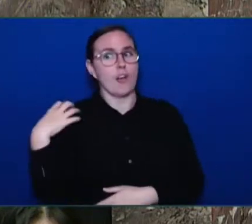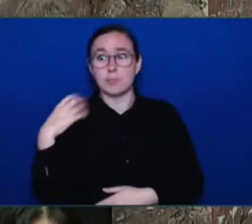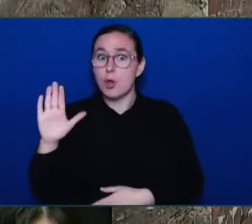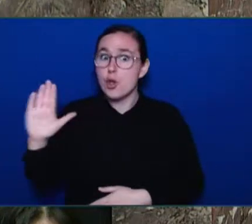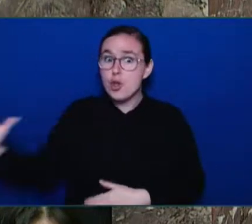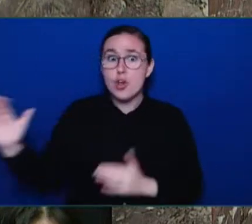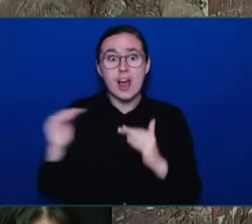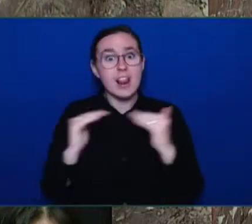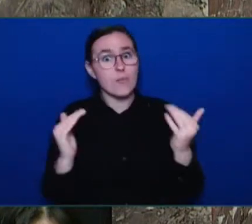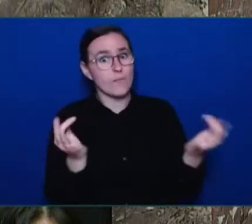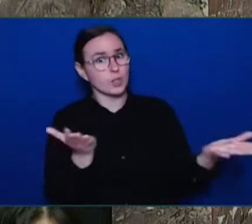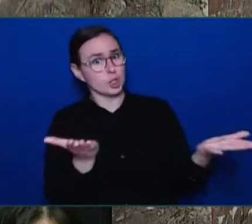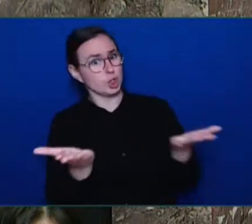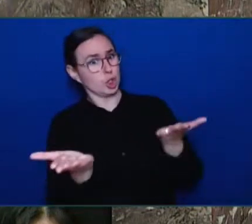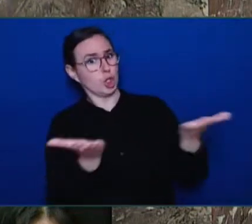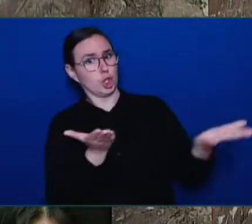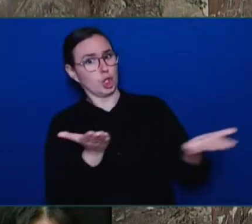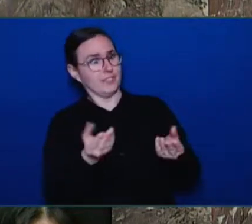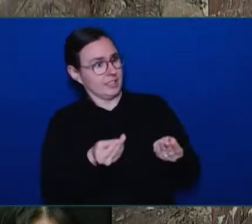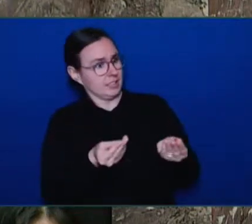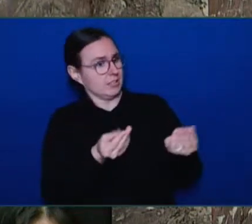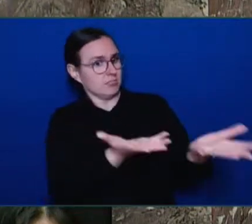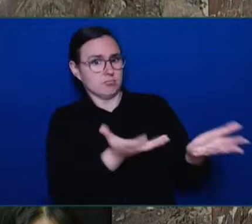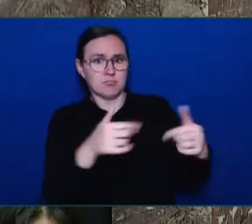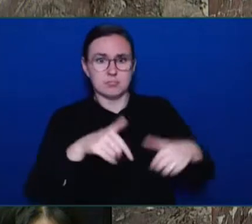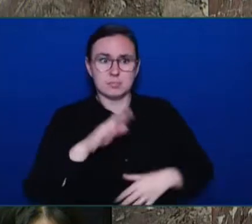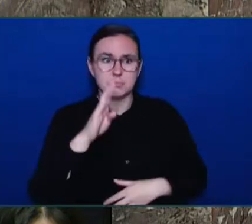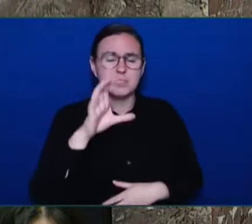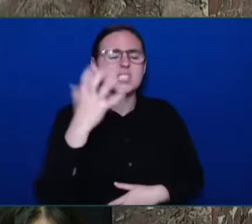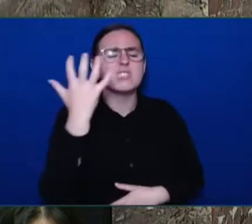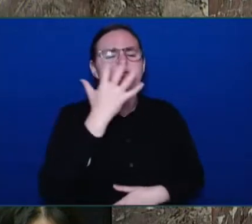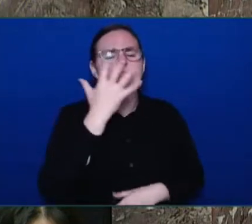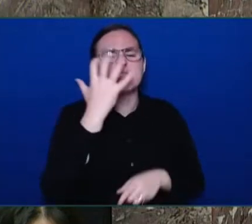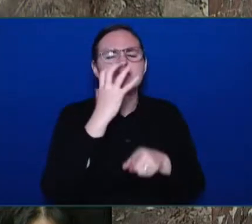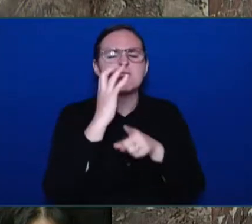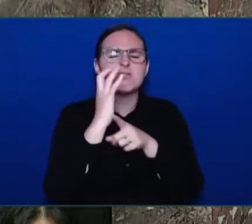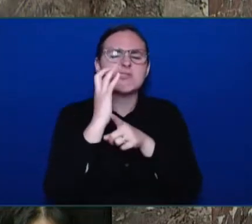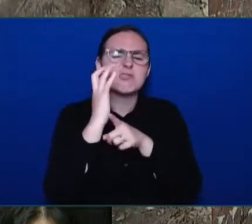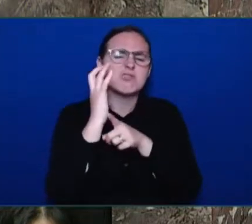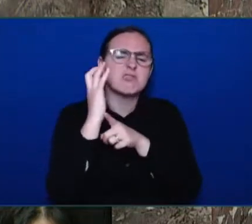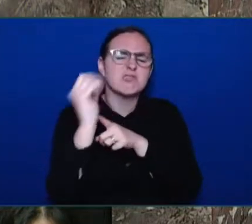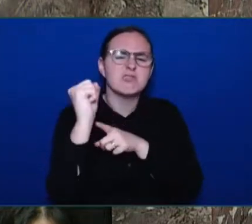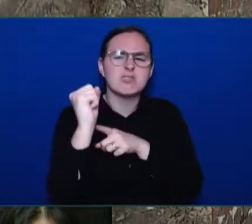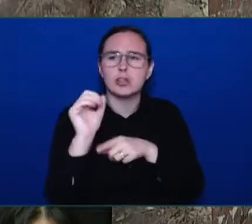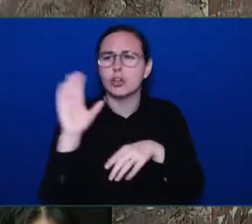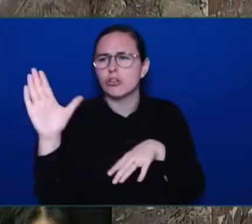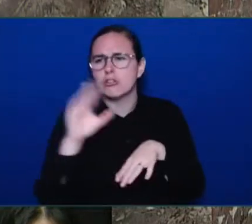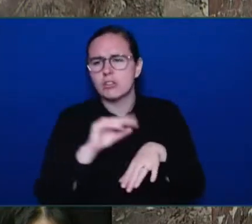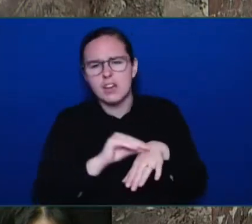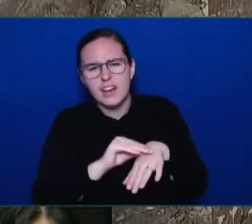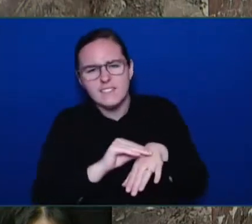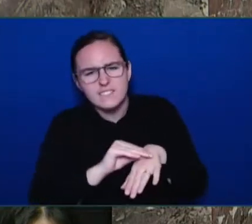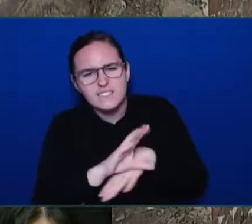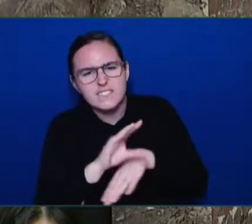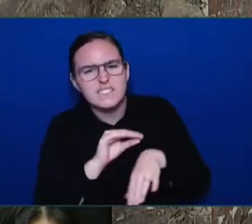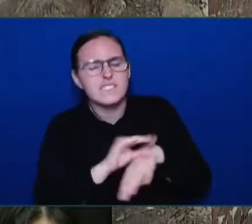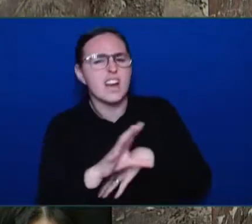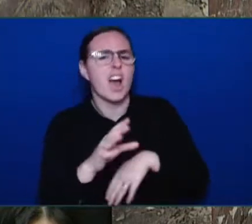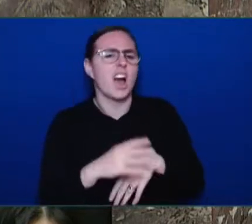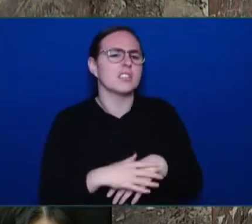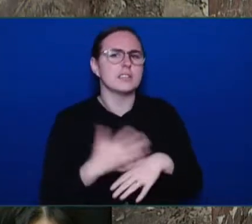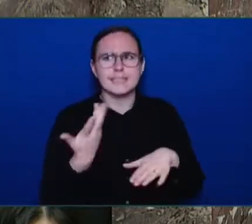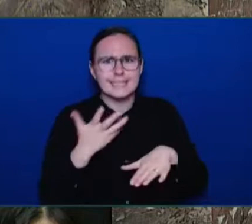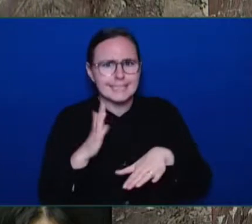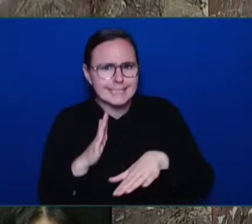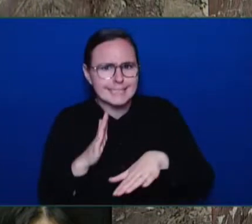is second to none, and a level of advice and guidance that has benefited the people of BC. Thank you. And you can go to any grocery